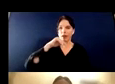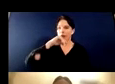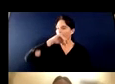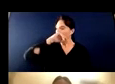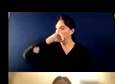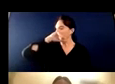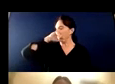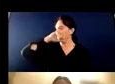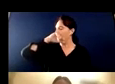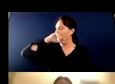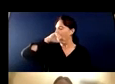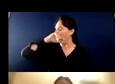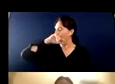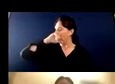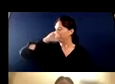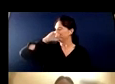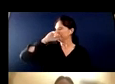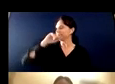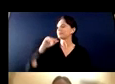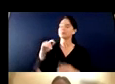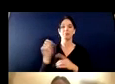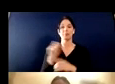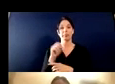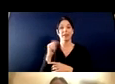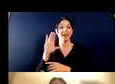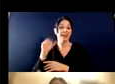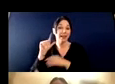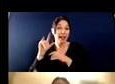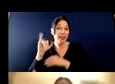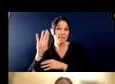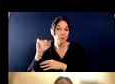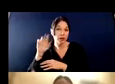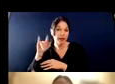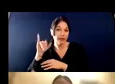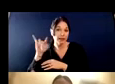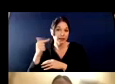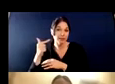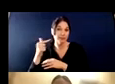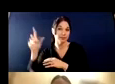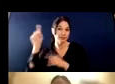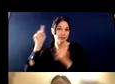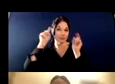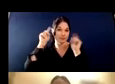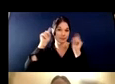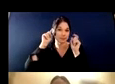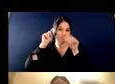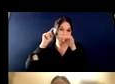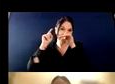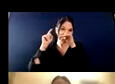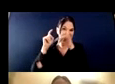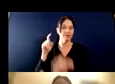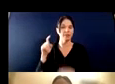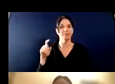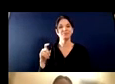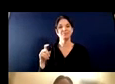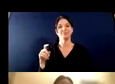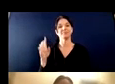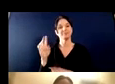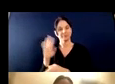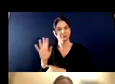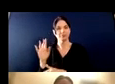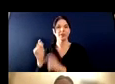Your other question about calibrating hearing aids. So Hearing aids are calibrated